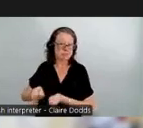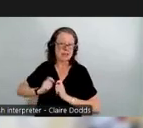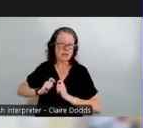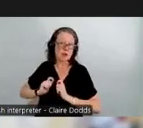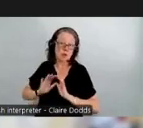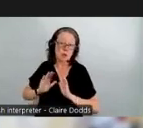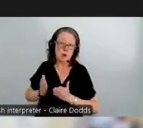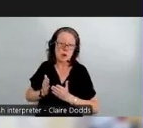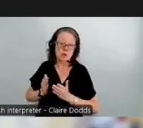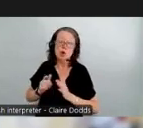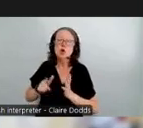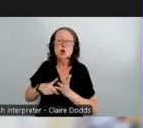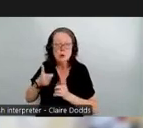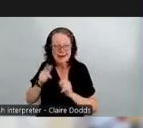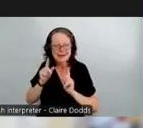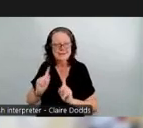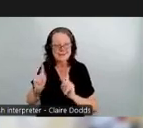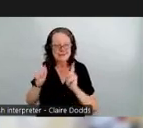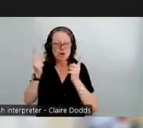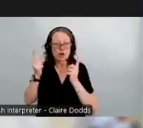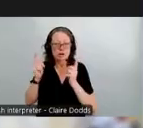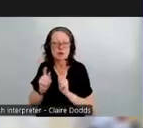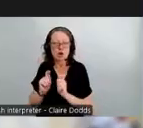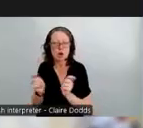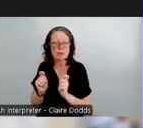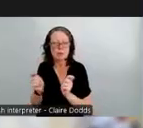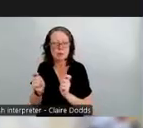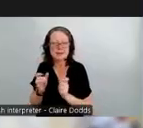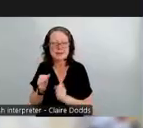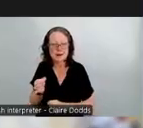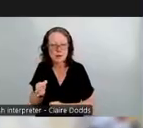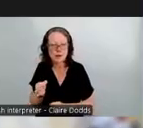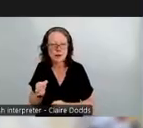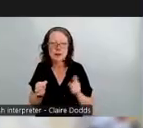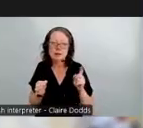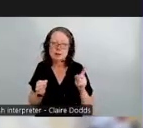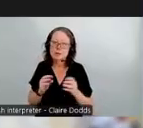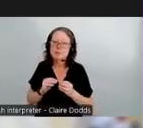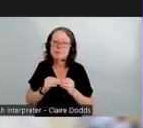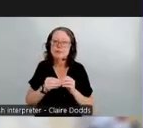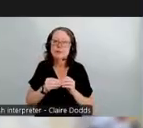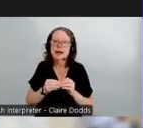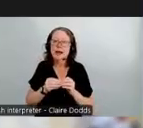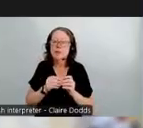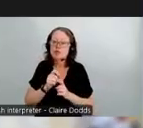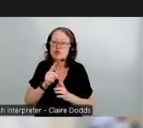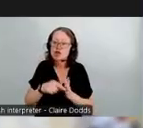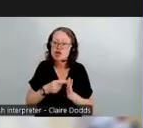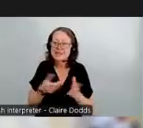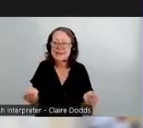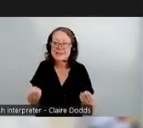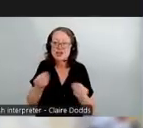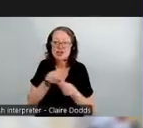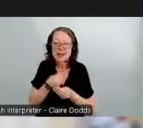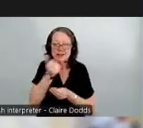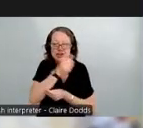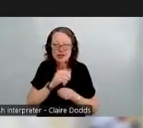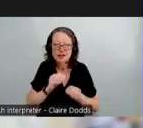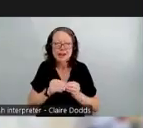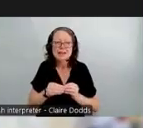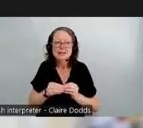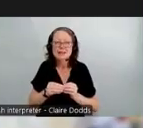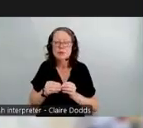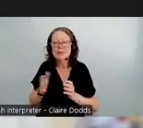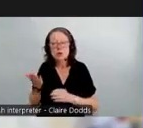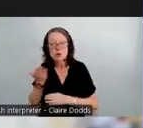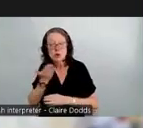exchange project, a creative exchange project between young people at South Walney Junior School, which is an island of Barrow that's just